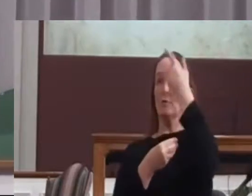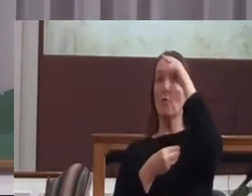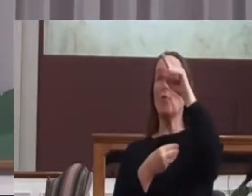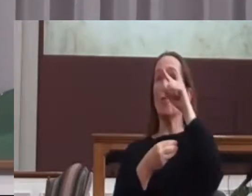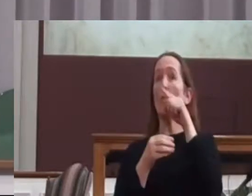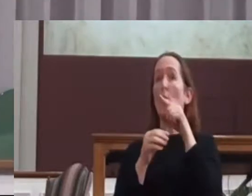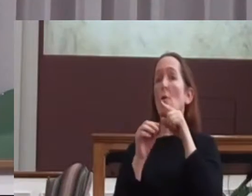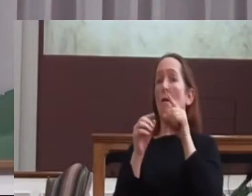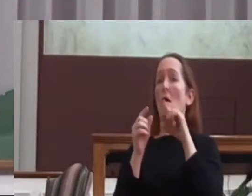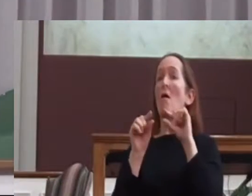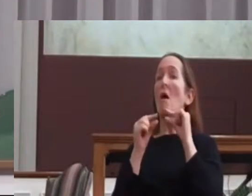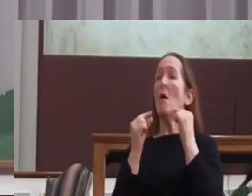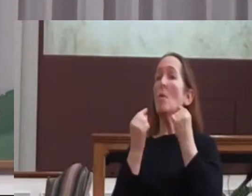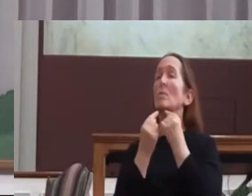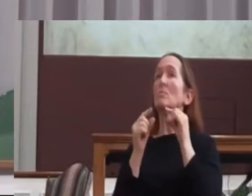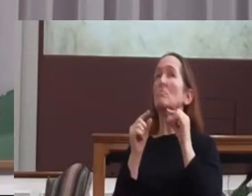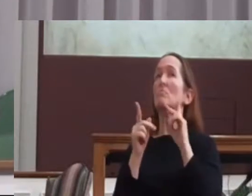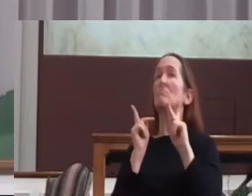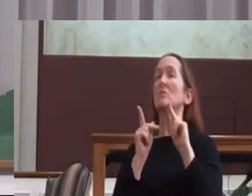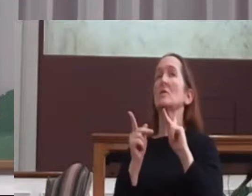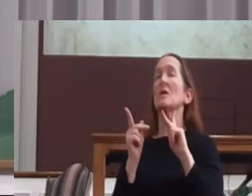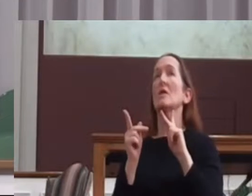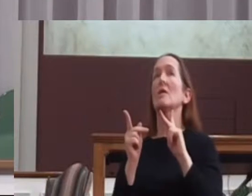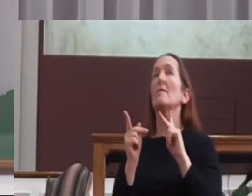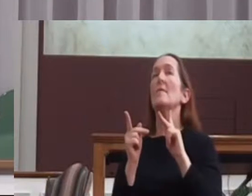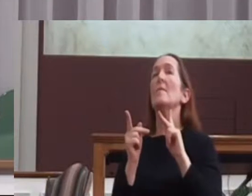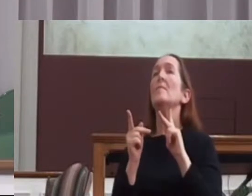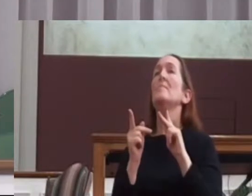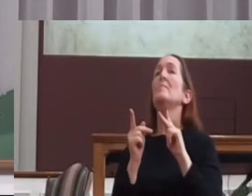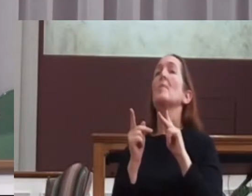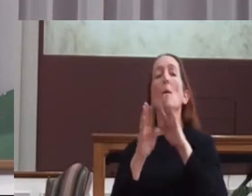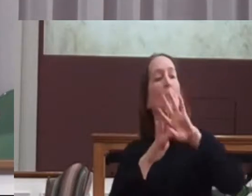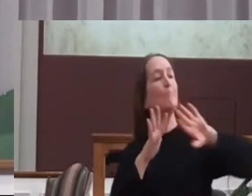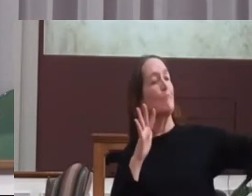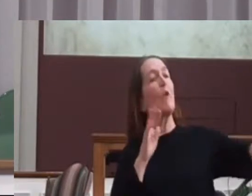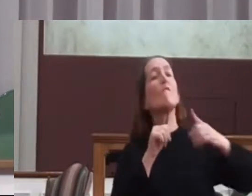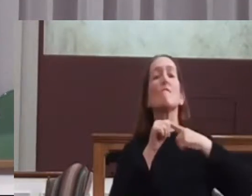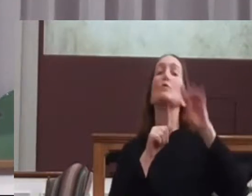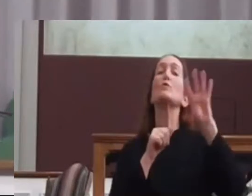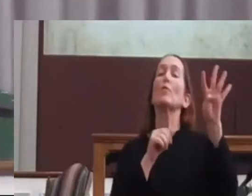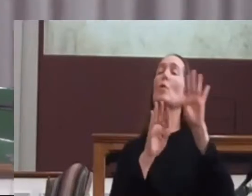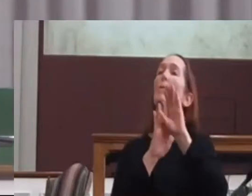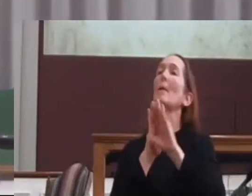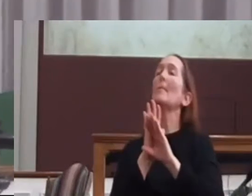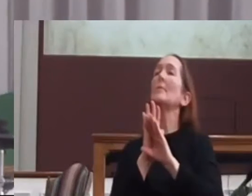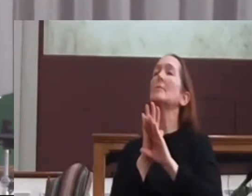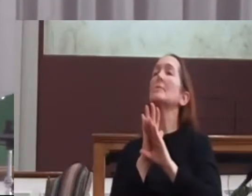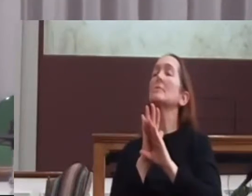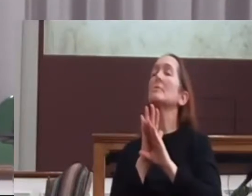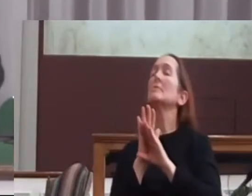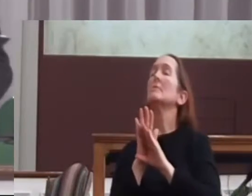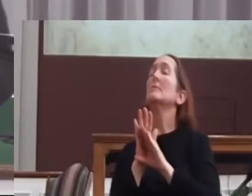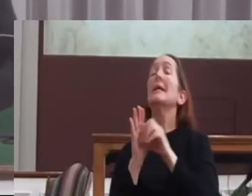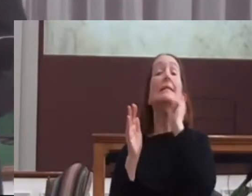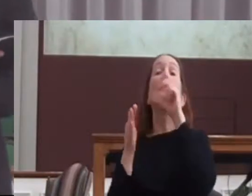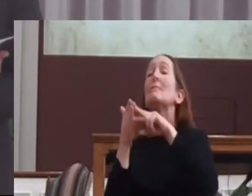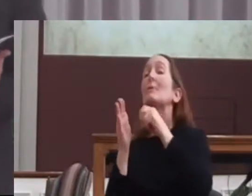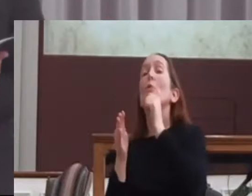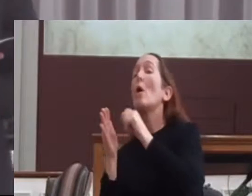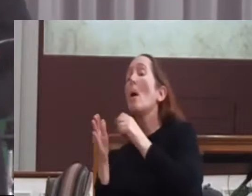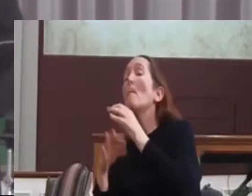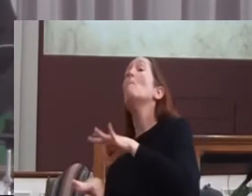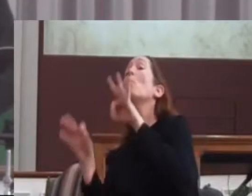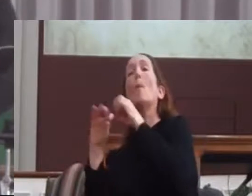God, but our idea of what God has given us for a society. So I'm going to set those 4 aside for right now. Not that they're not